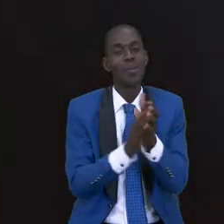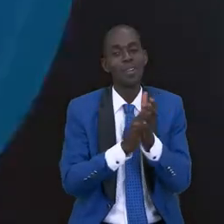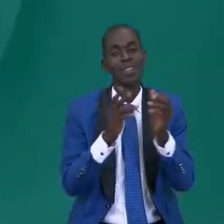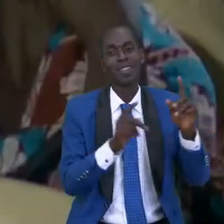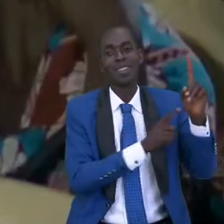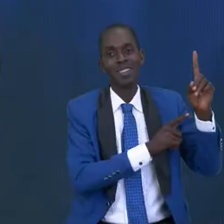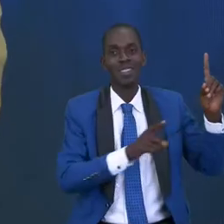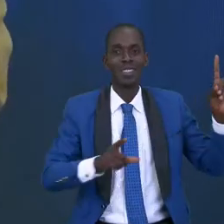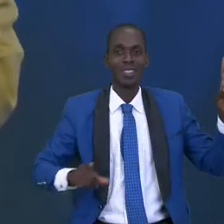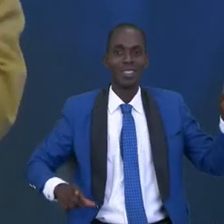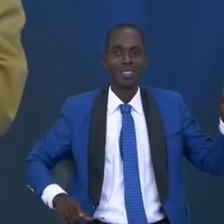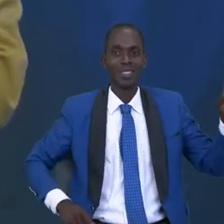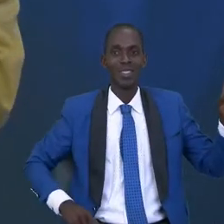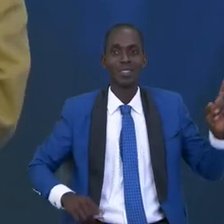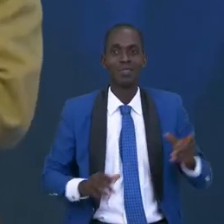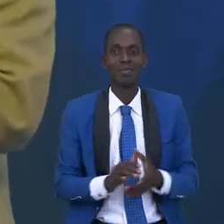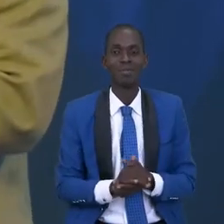Lord.